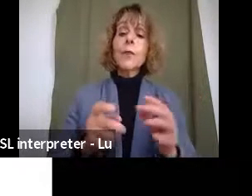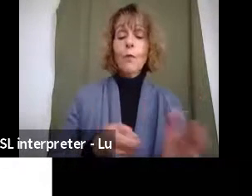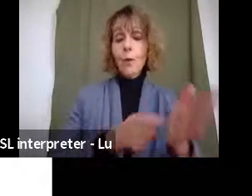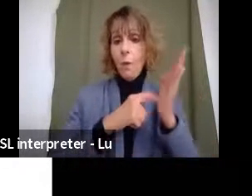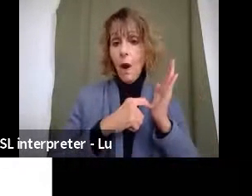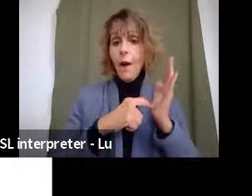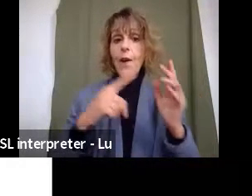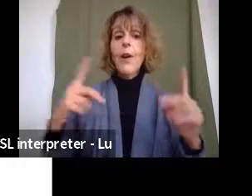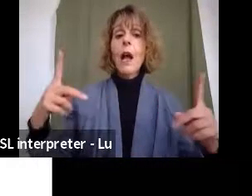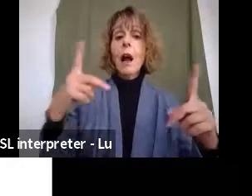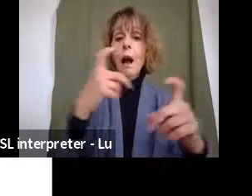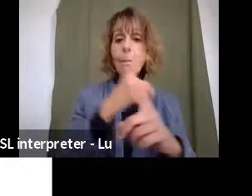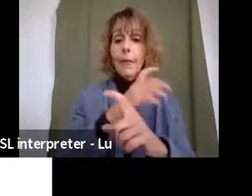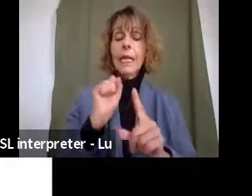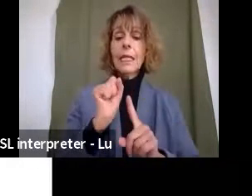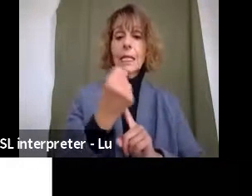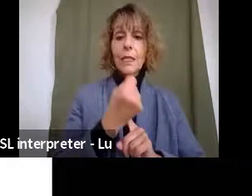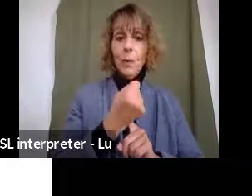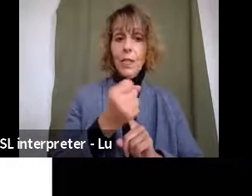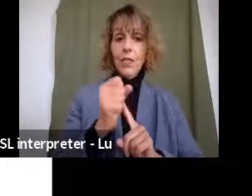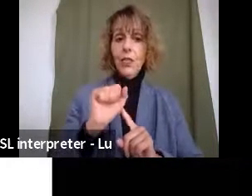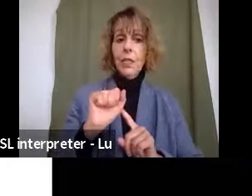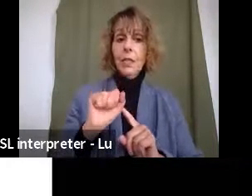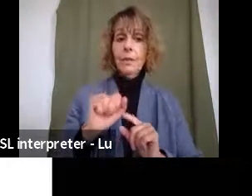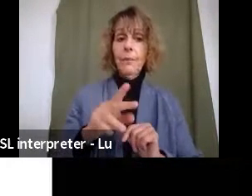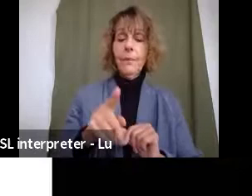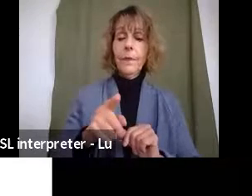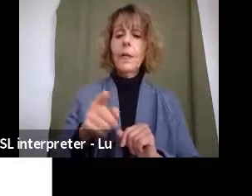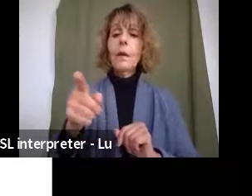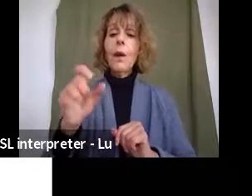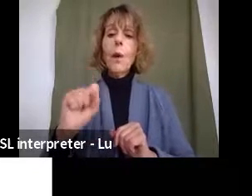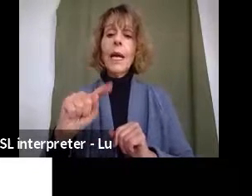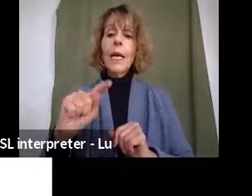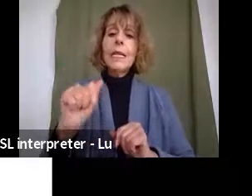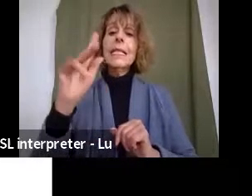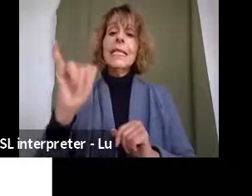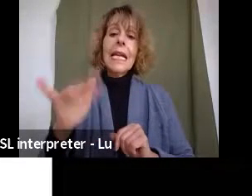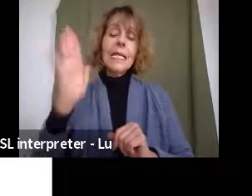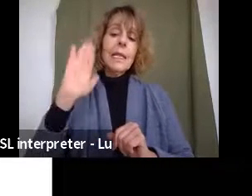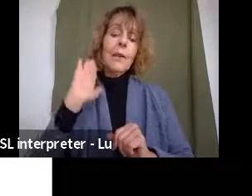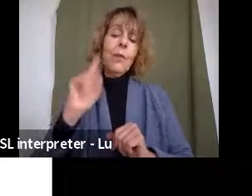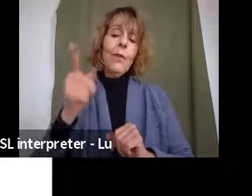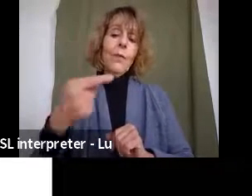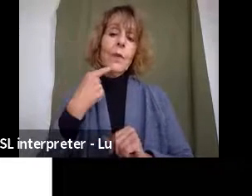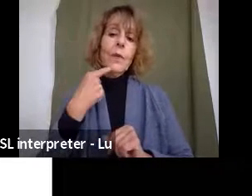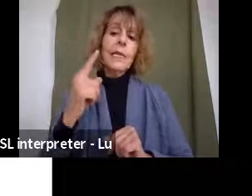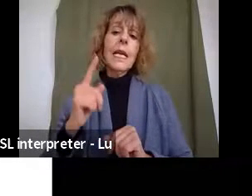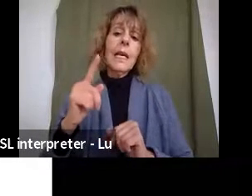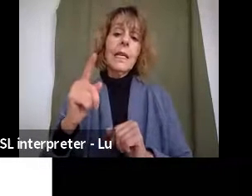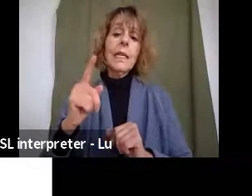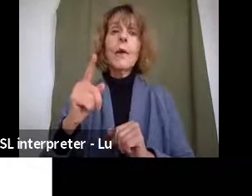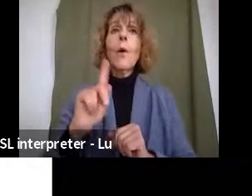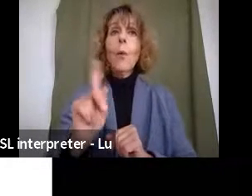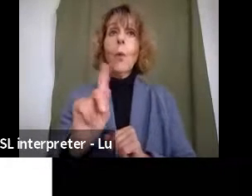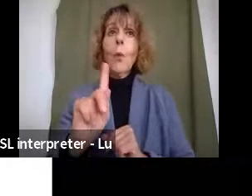language interpreter, and where it might not be as necessary, but the department in the settlement agreements goes